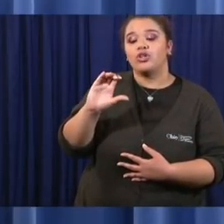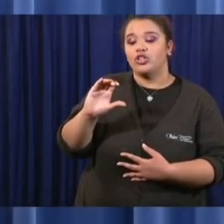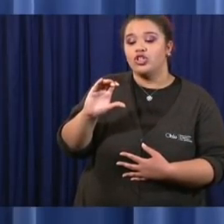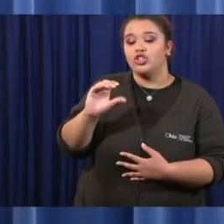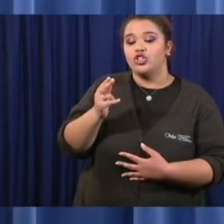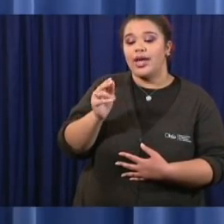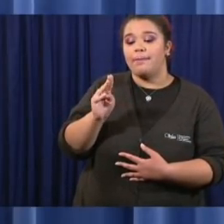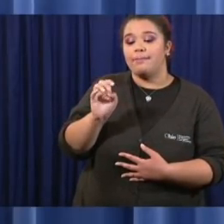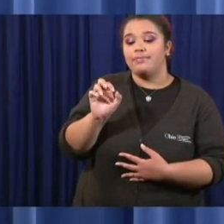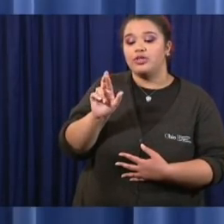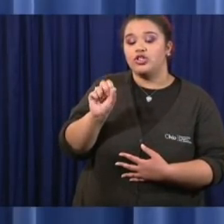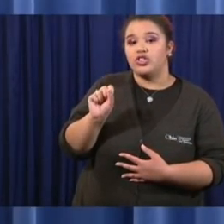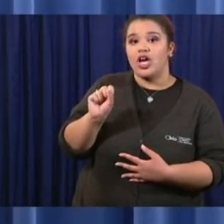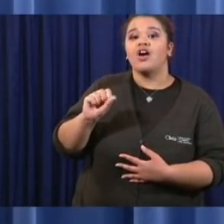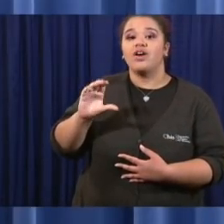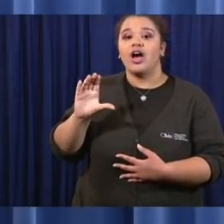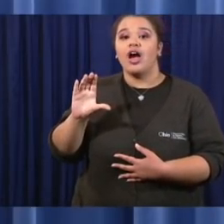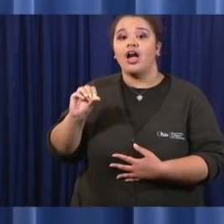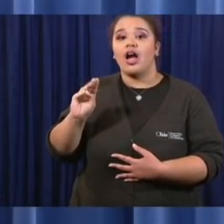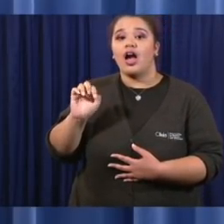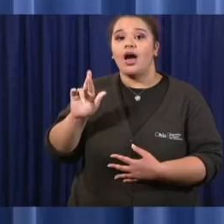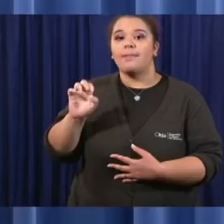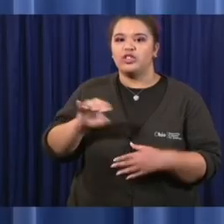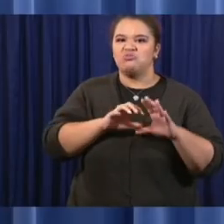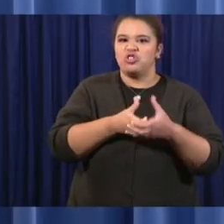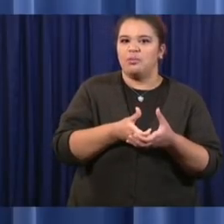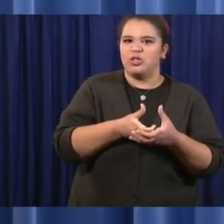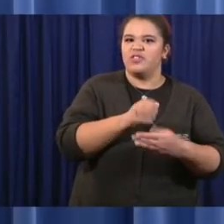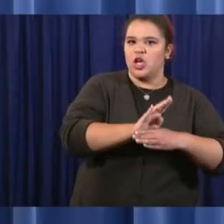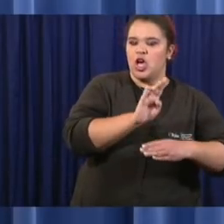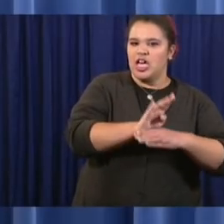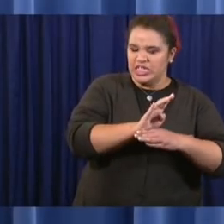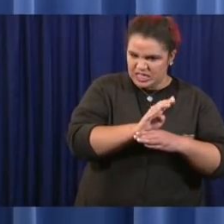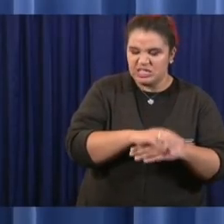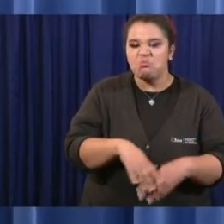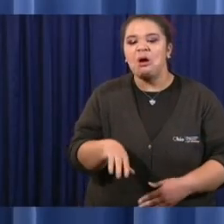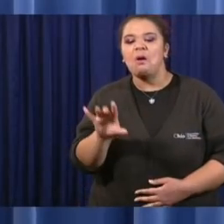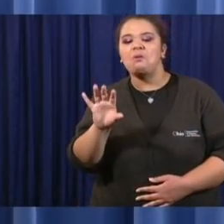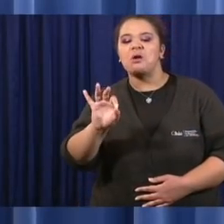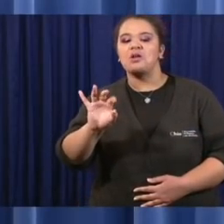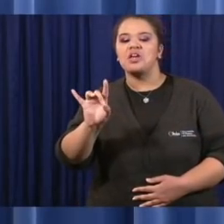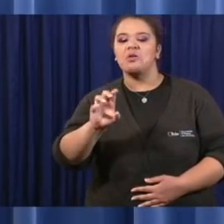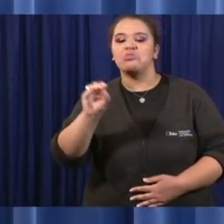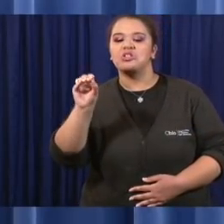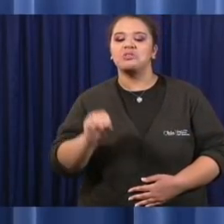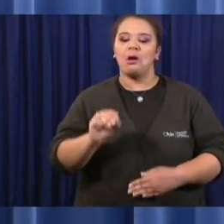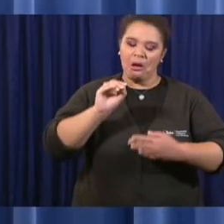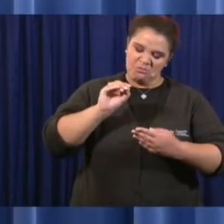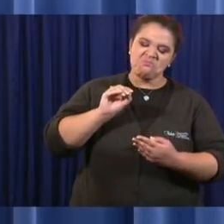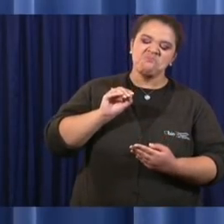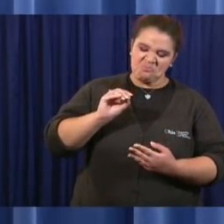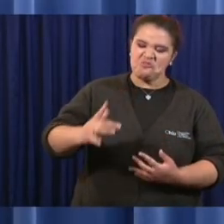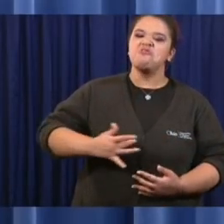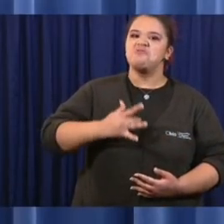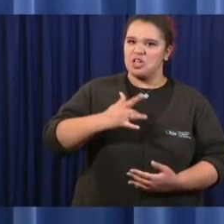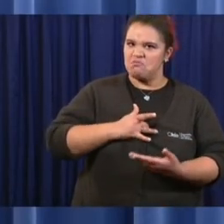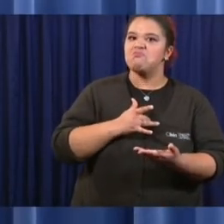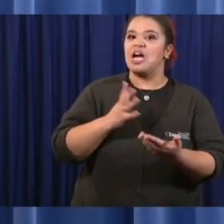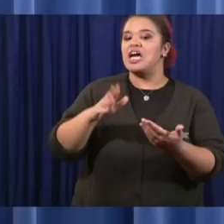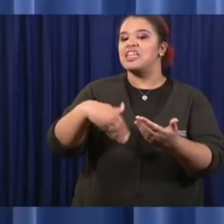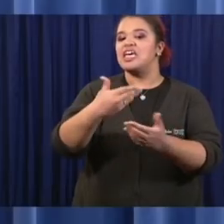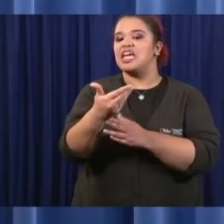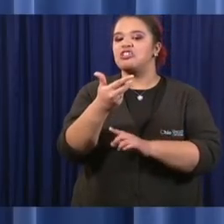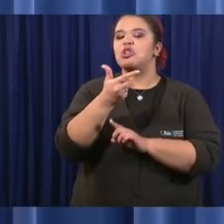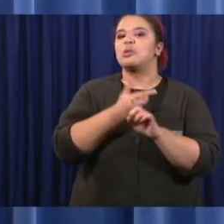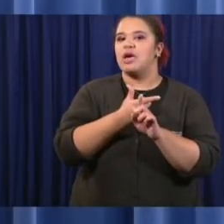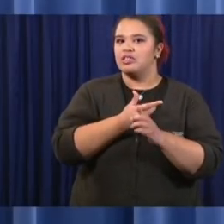of the respondents said they believe their business will make a profit next quarter. And given that, can you discuss what